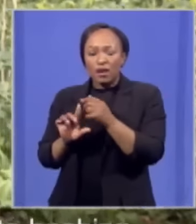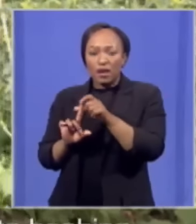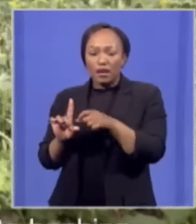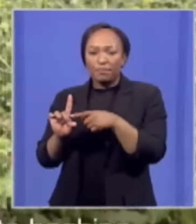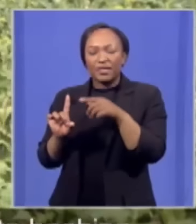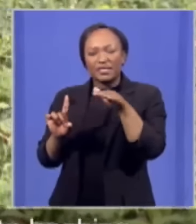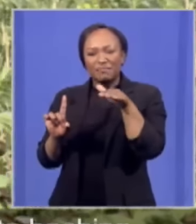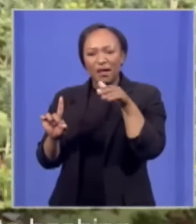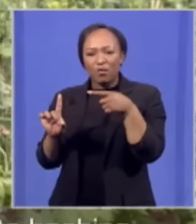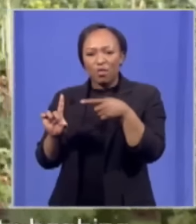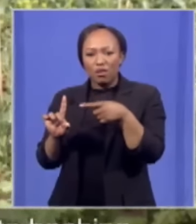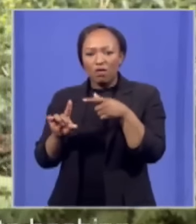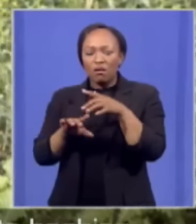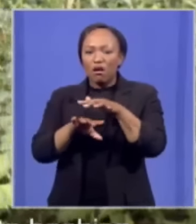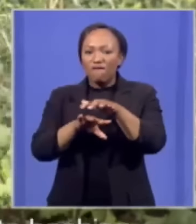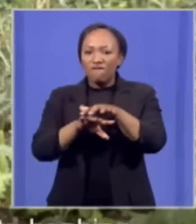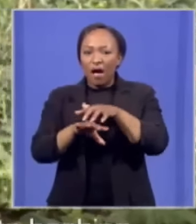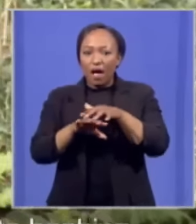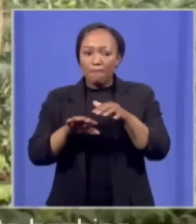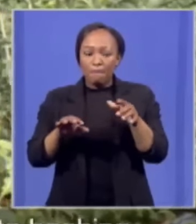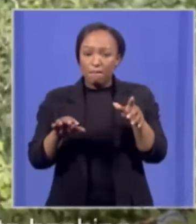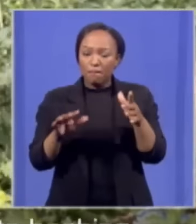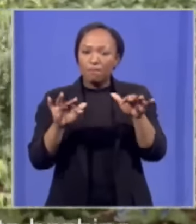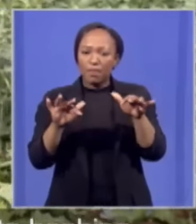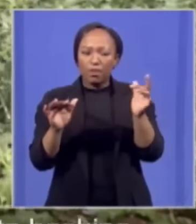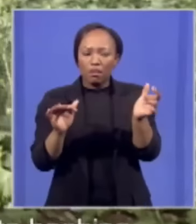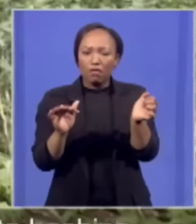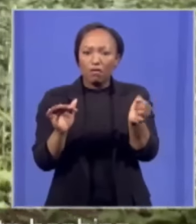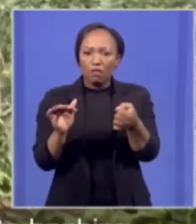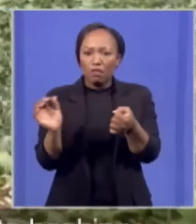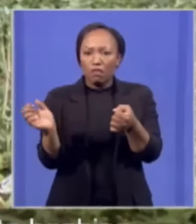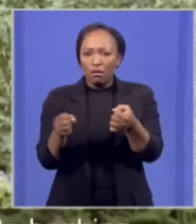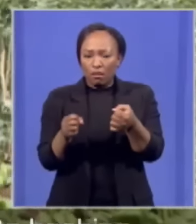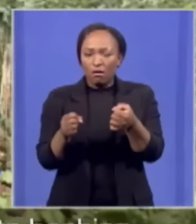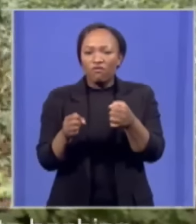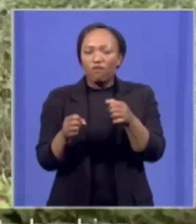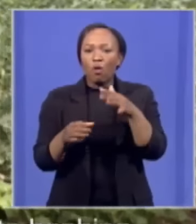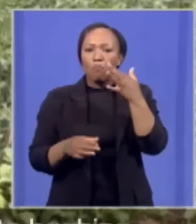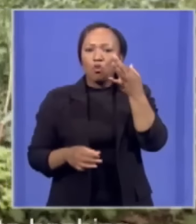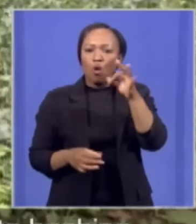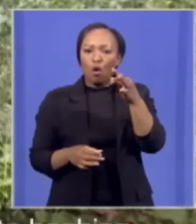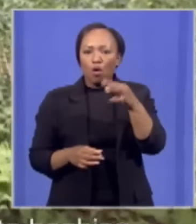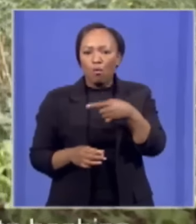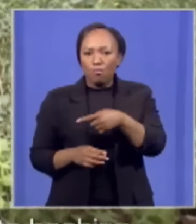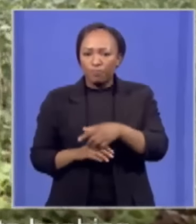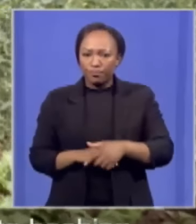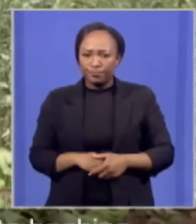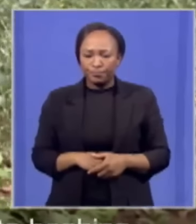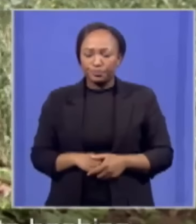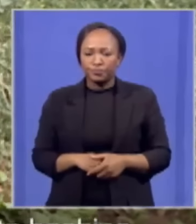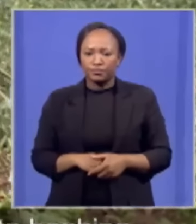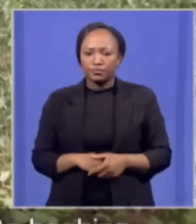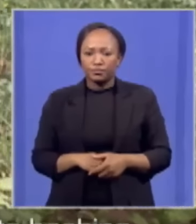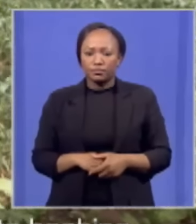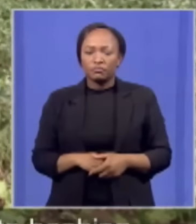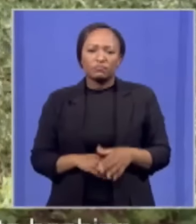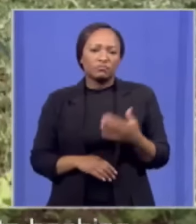fano ebile o thapile batho ba le babedi go mo thusa go jwala morogo wa chomolia. We're having our church